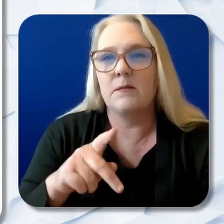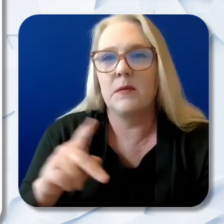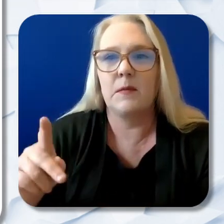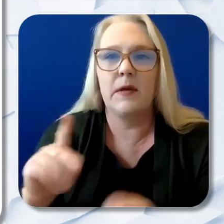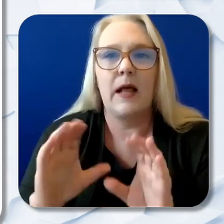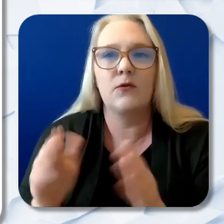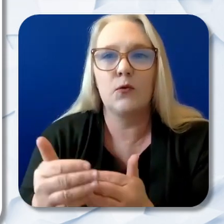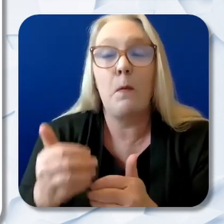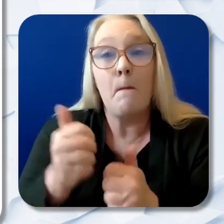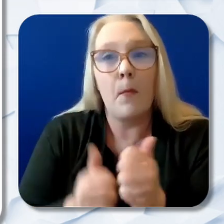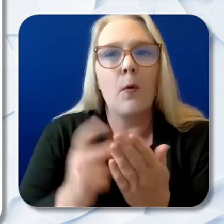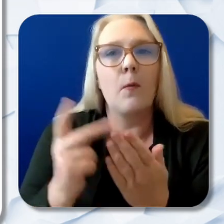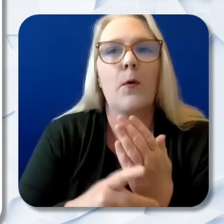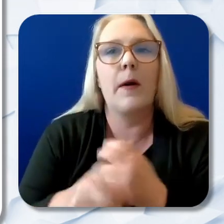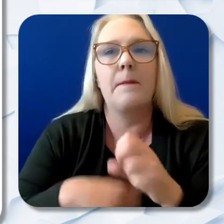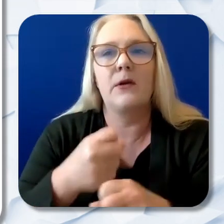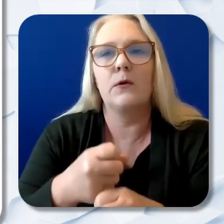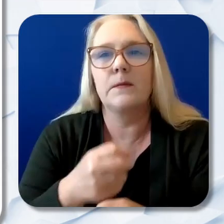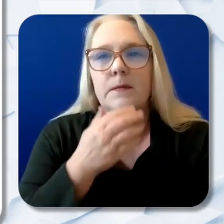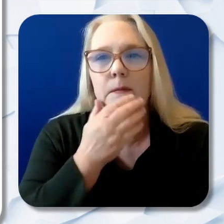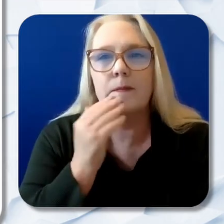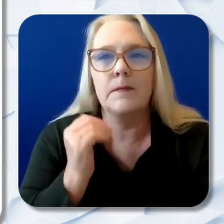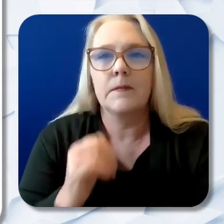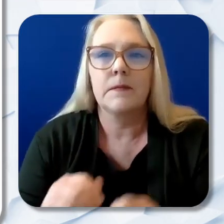year. Next slide, please.